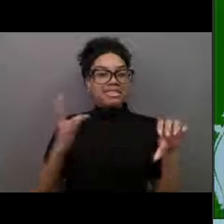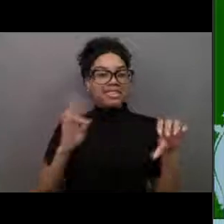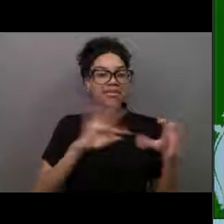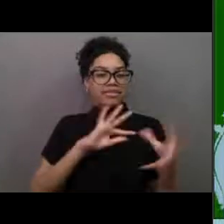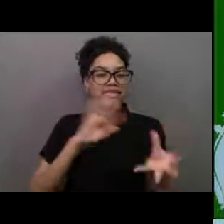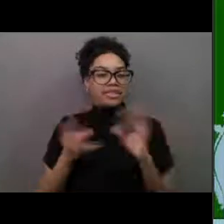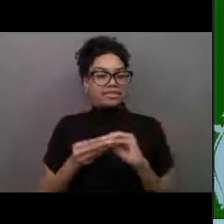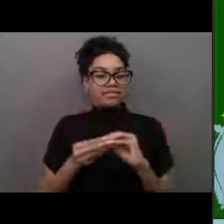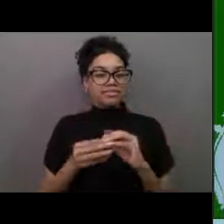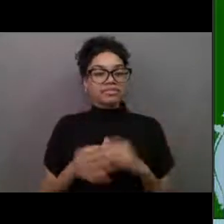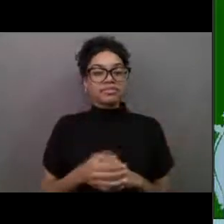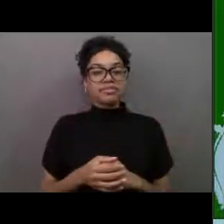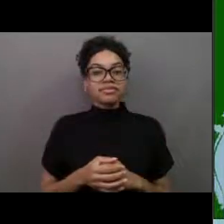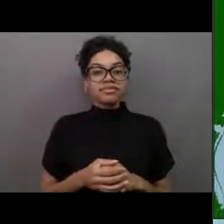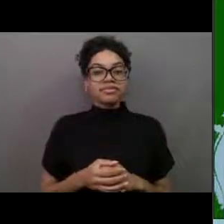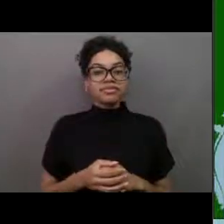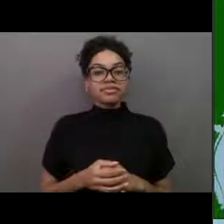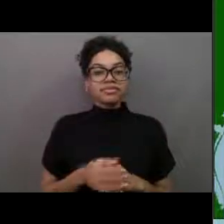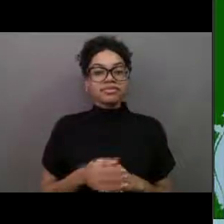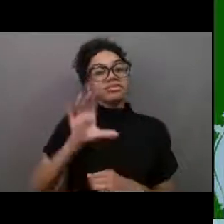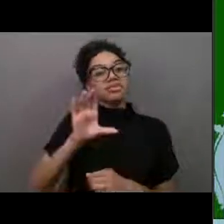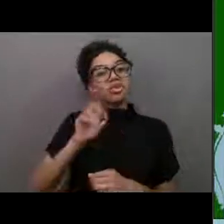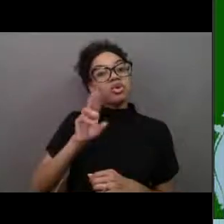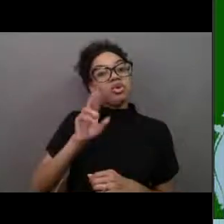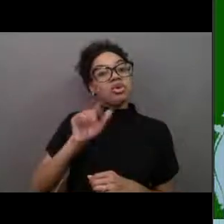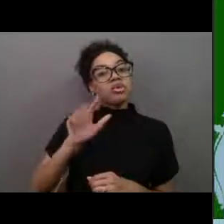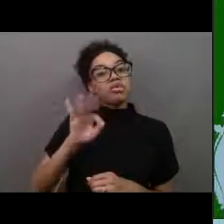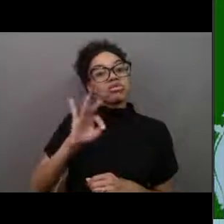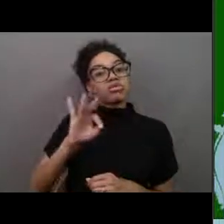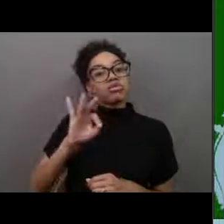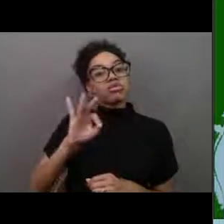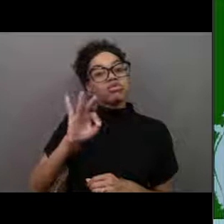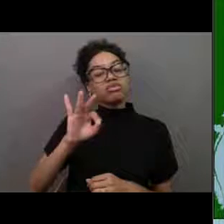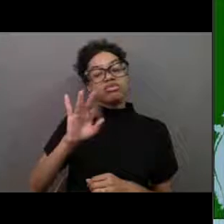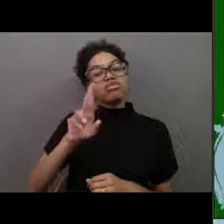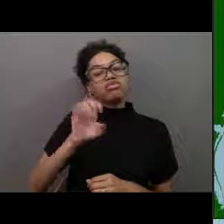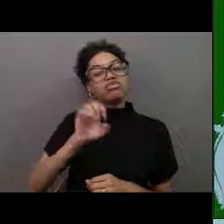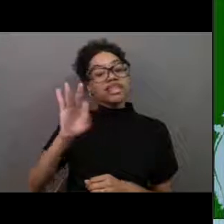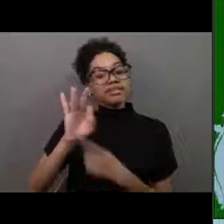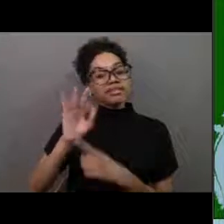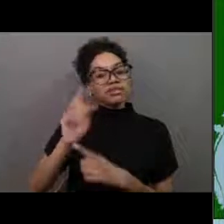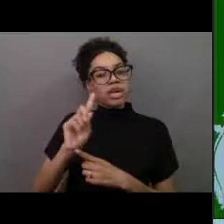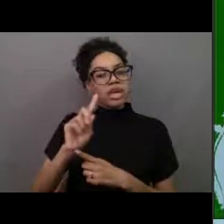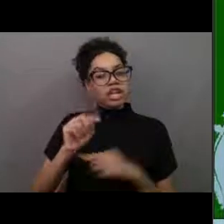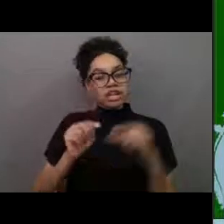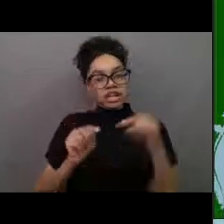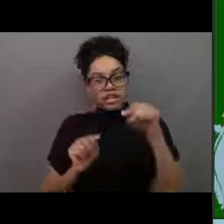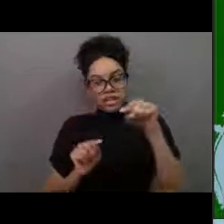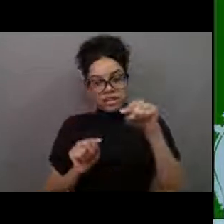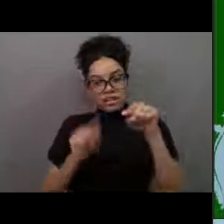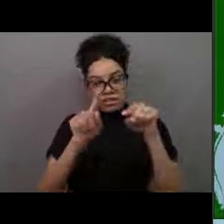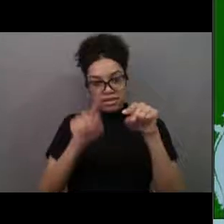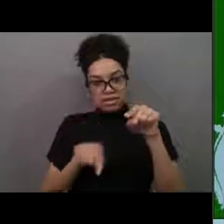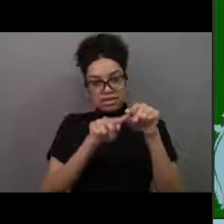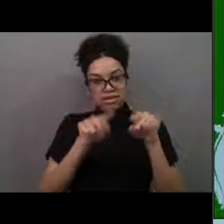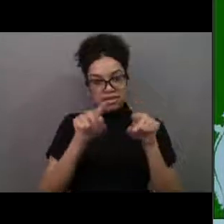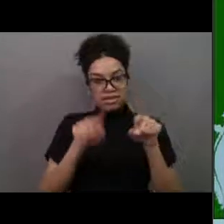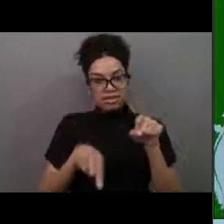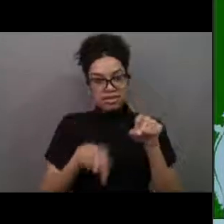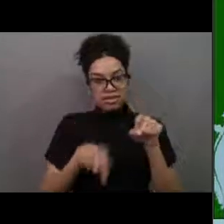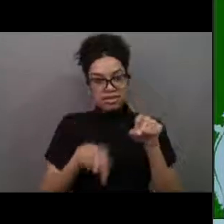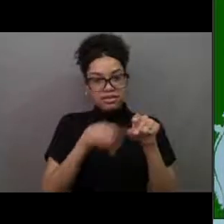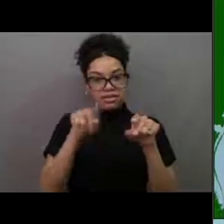reefs we're talking about today are found on top of two of these banks, East Flower Garden Bank and West Flower Garden Bank. And that's where we're